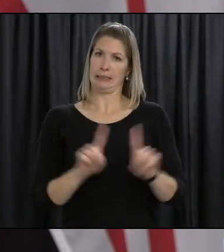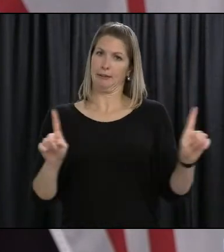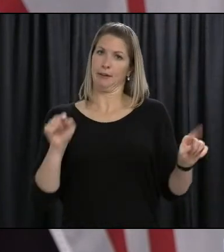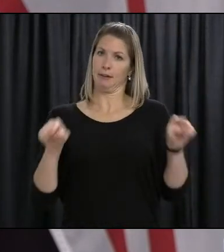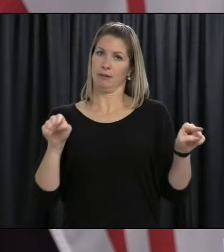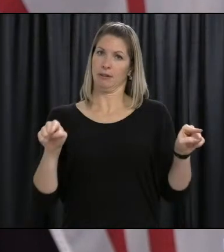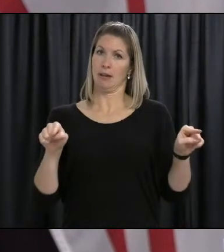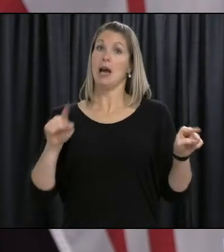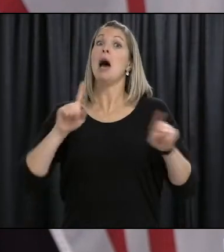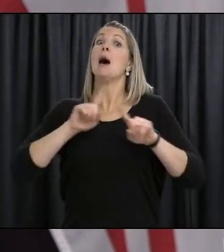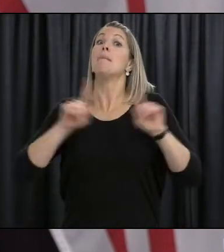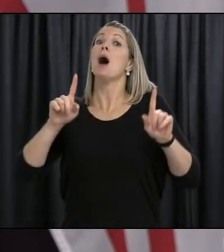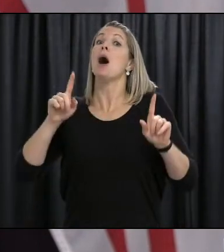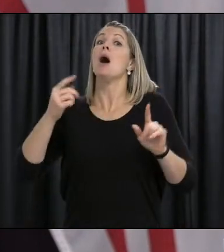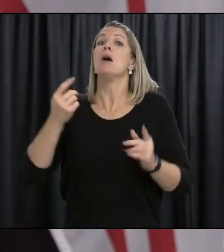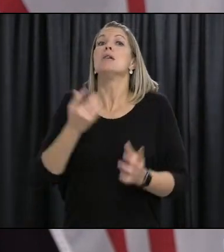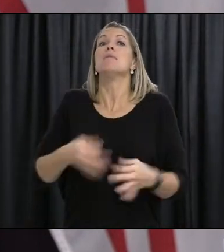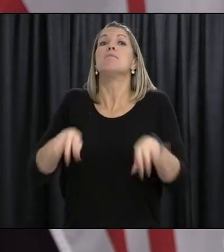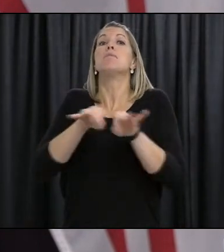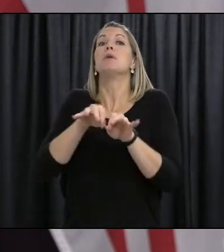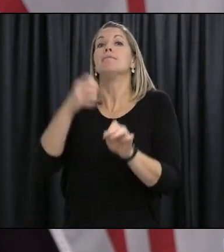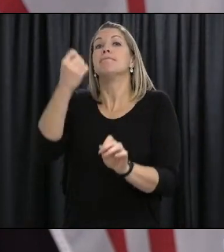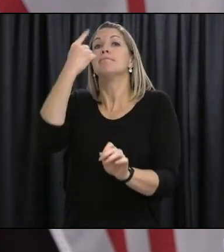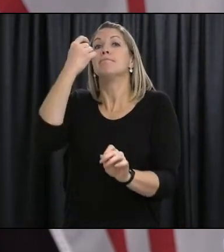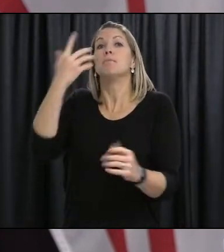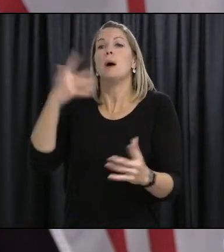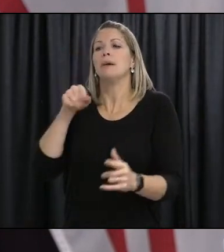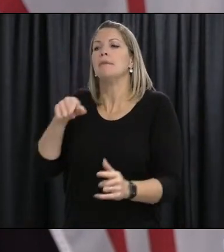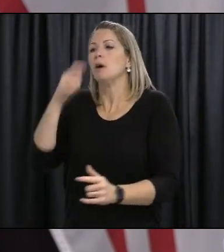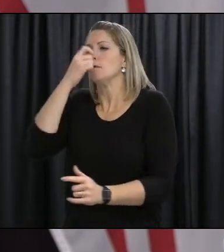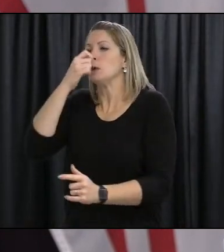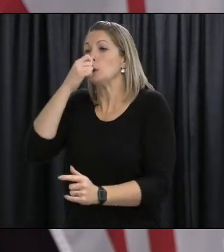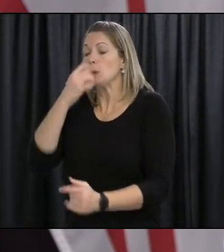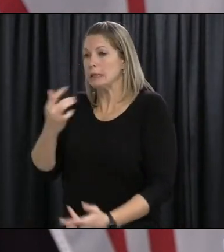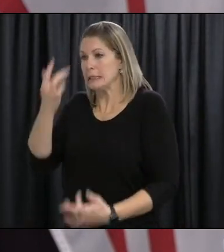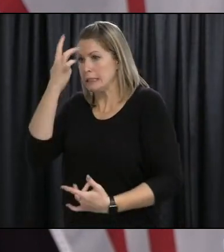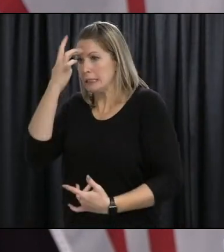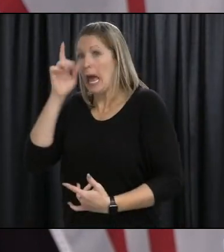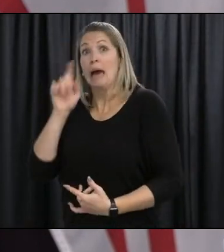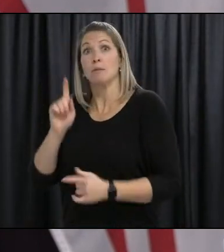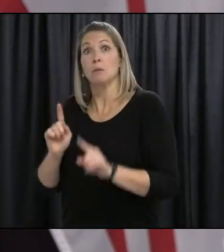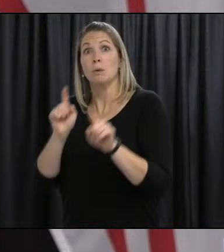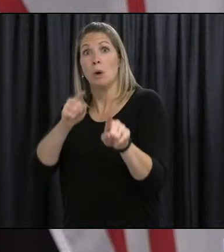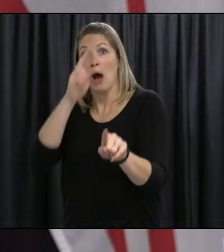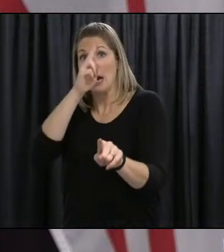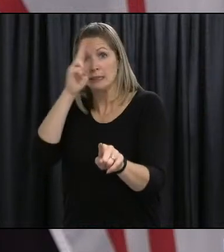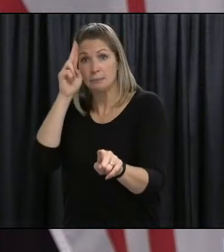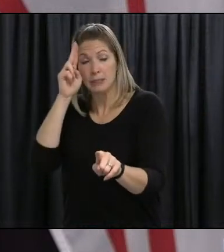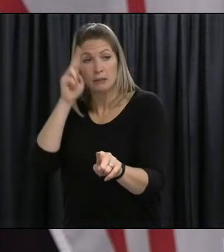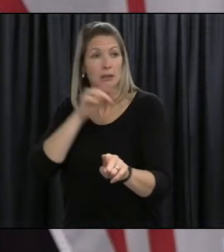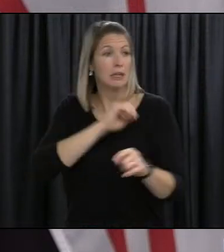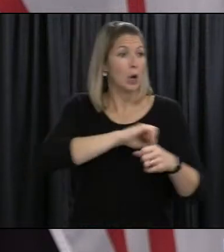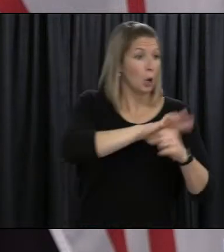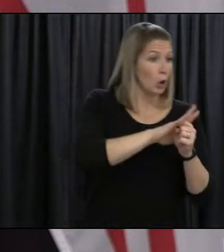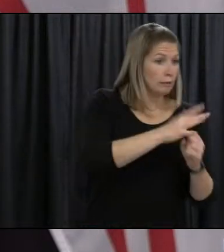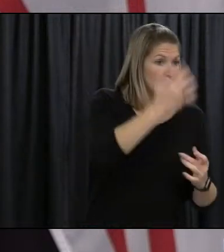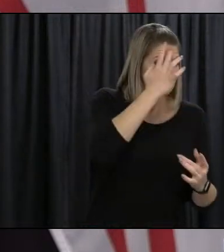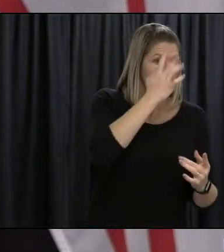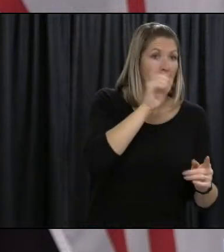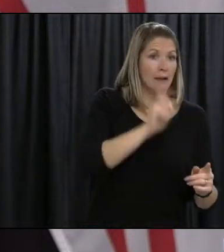system deal with any COVID cases by removing the workload that would go with a flu spike